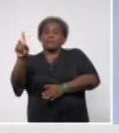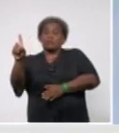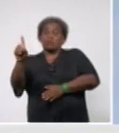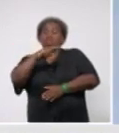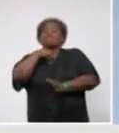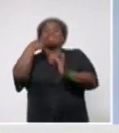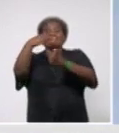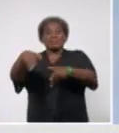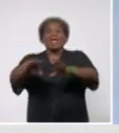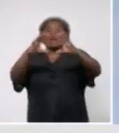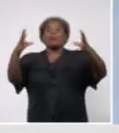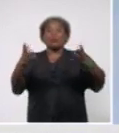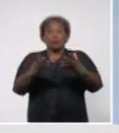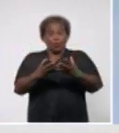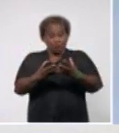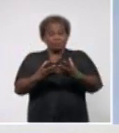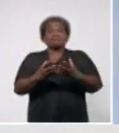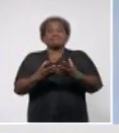3.28%.